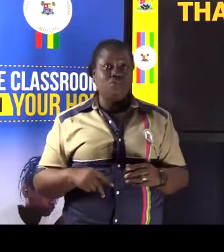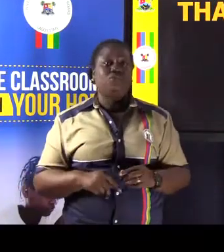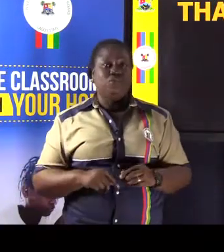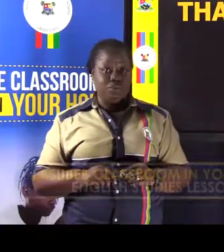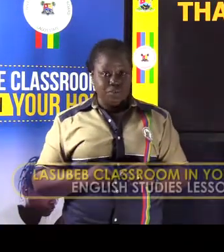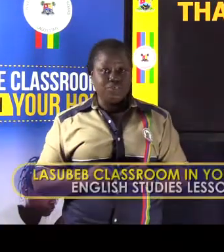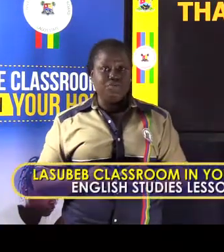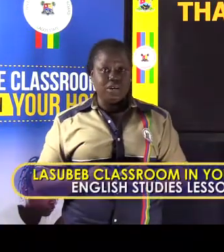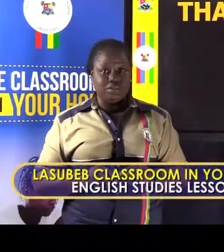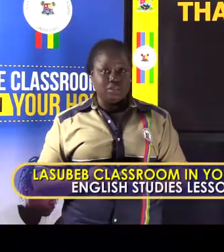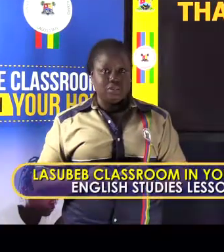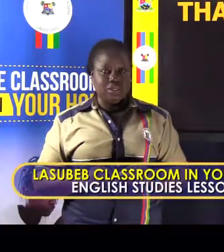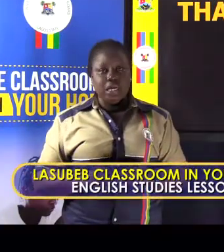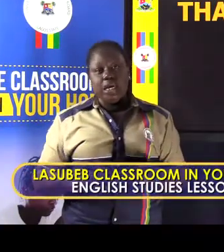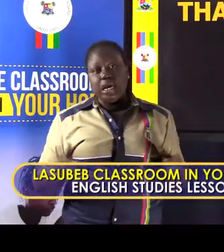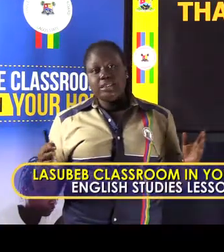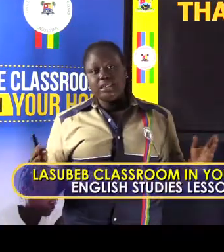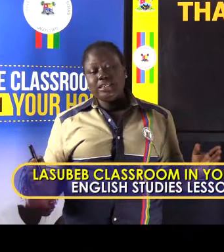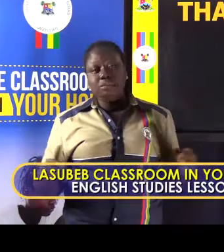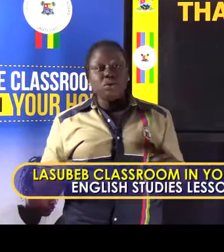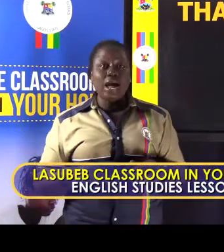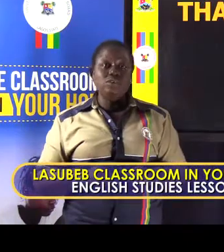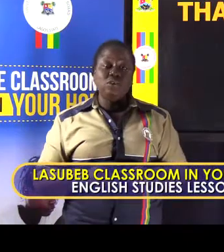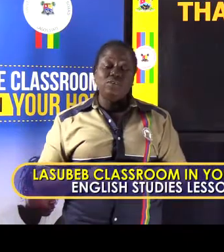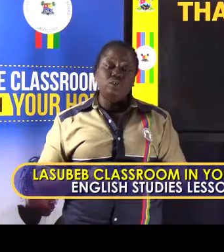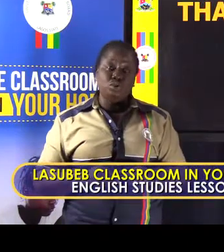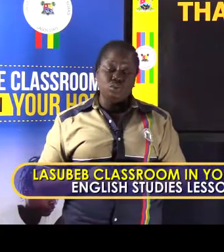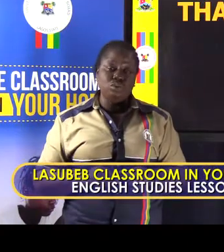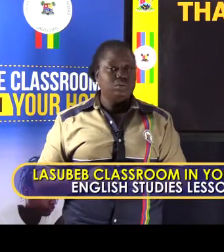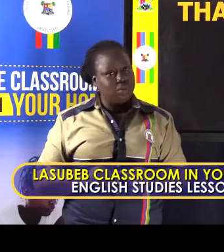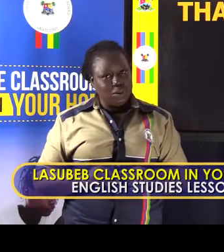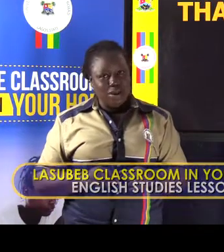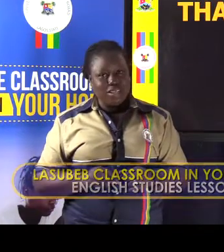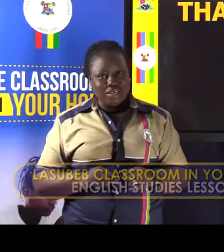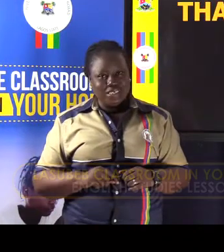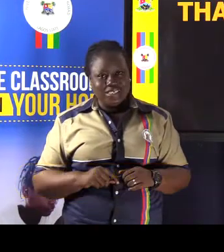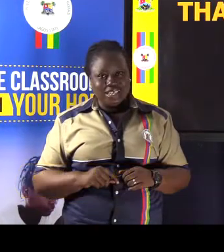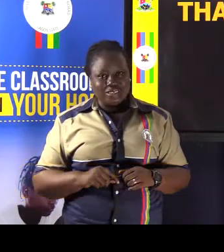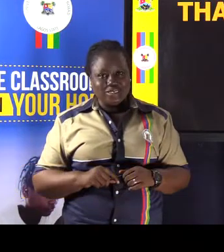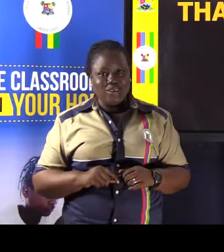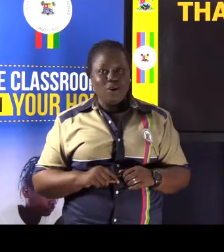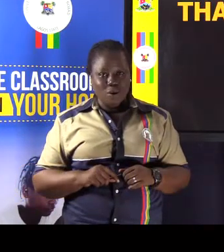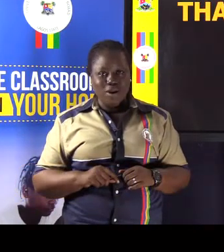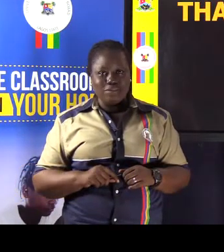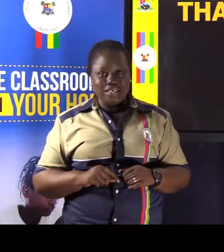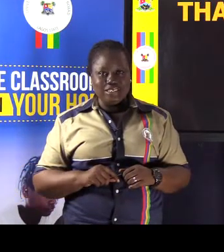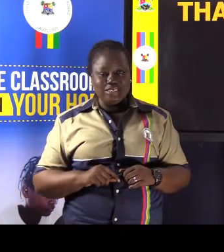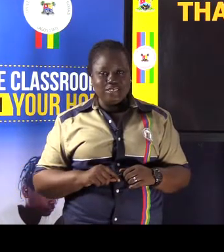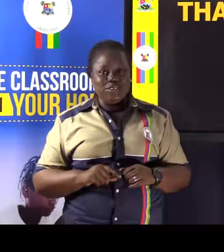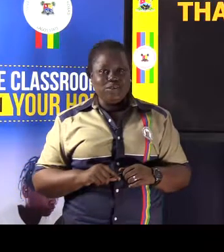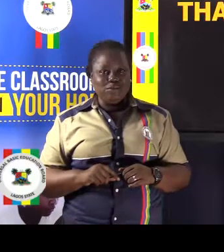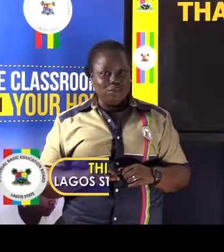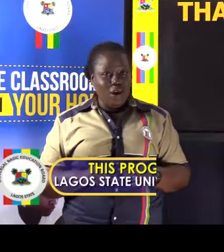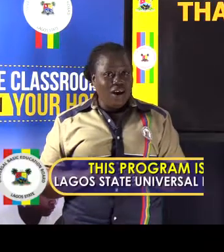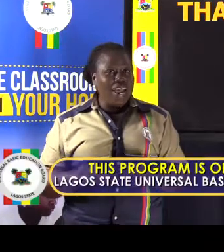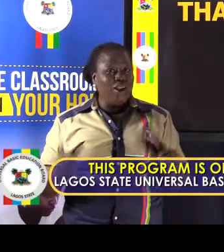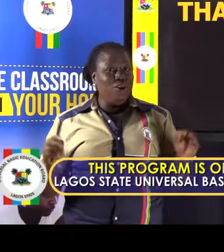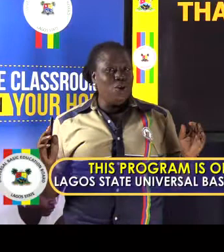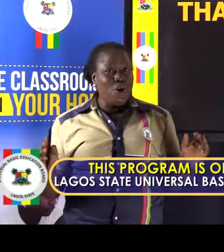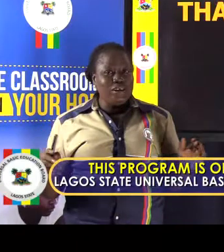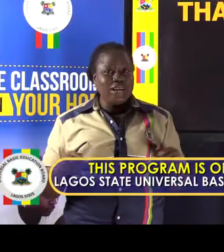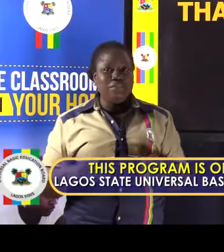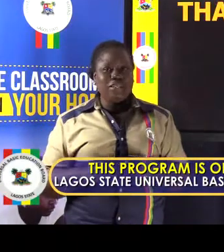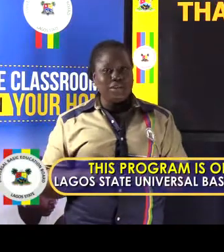examples of those verbs. It is time to hand you over to the mathematician, Uncle Agbaje, for